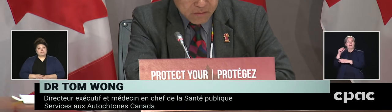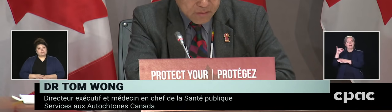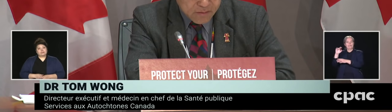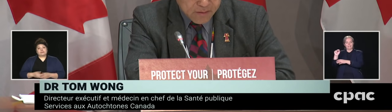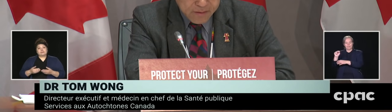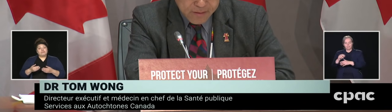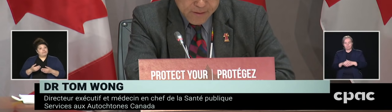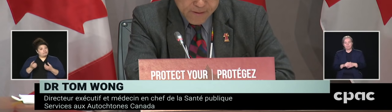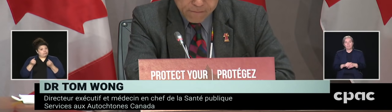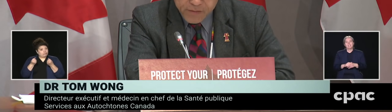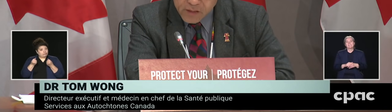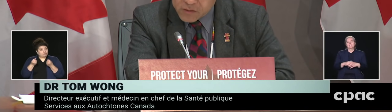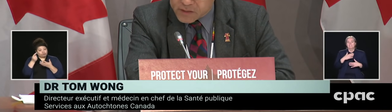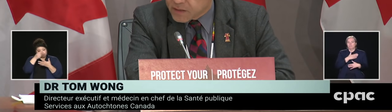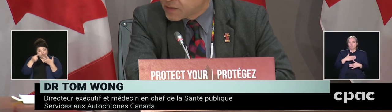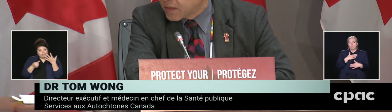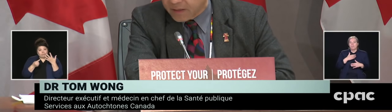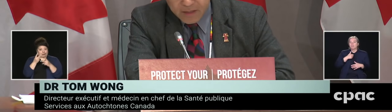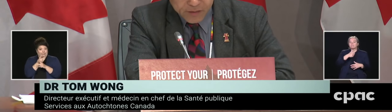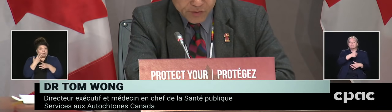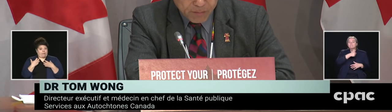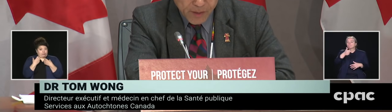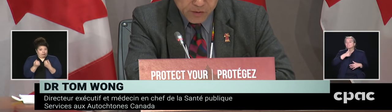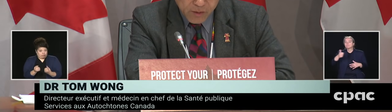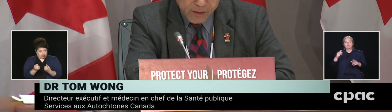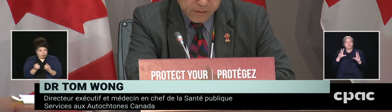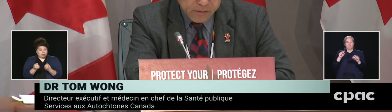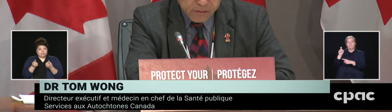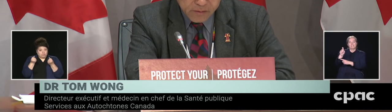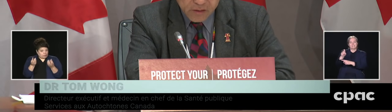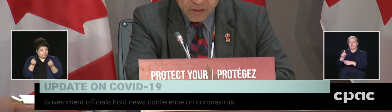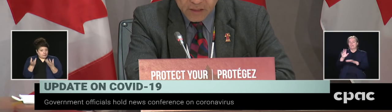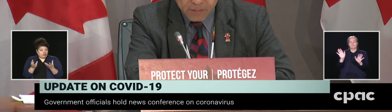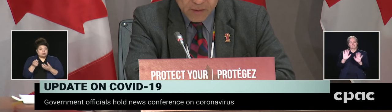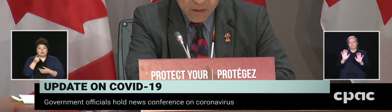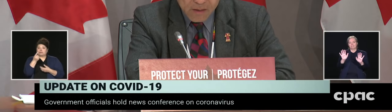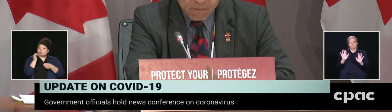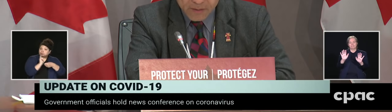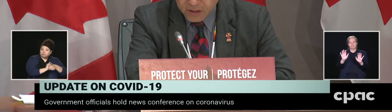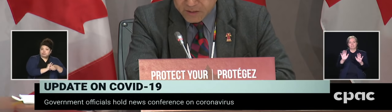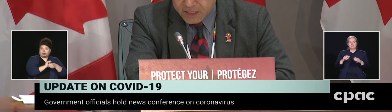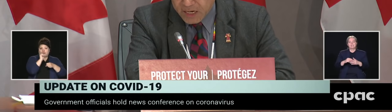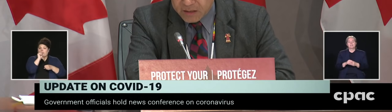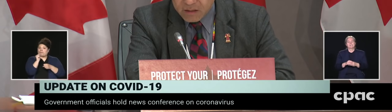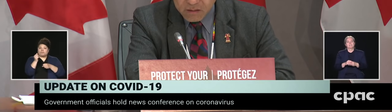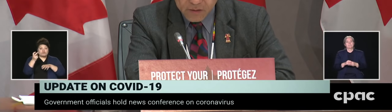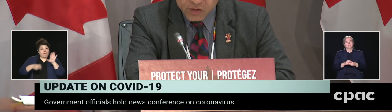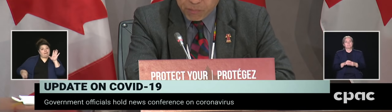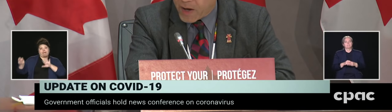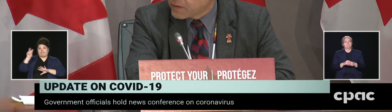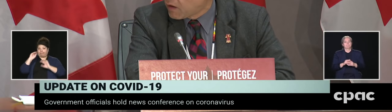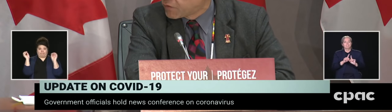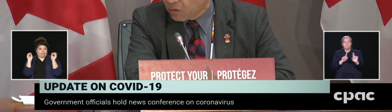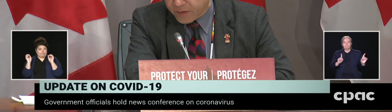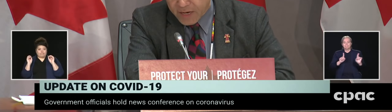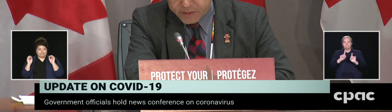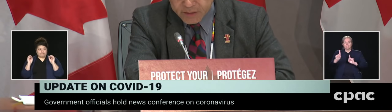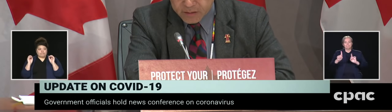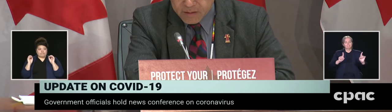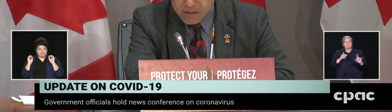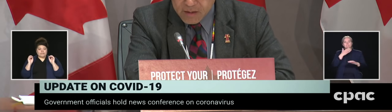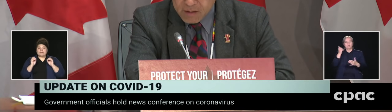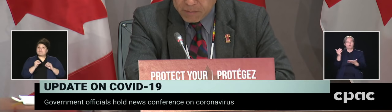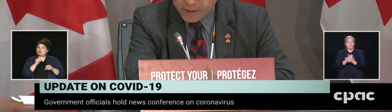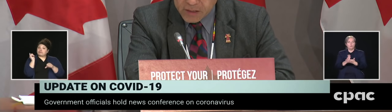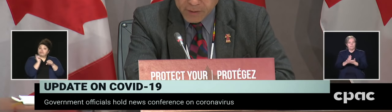essentiels. Physical distancing is the best way to contain the spread of